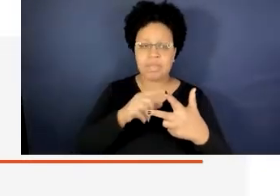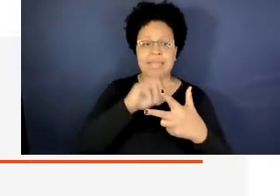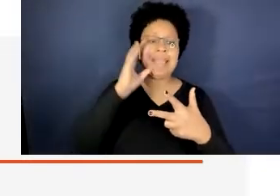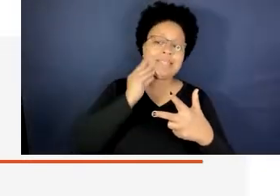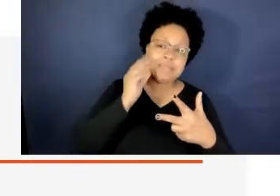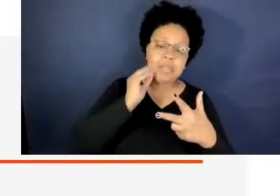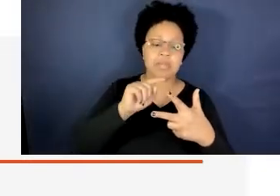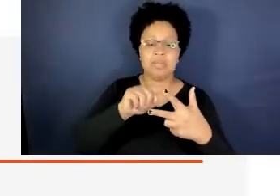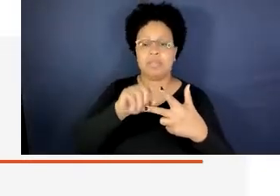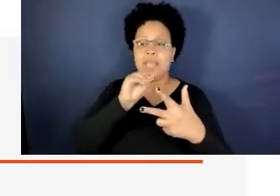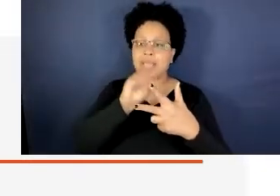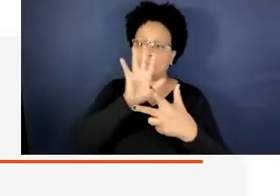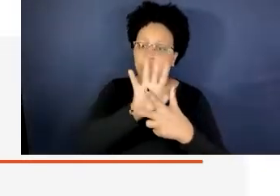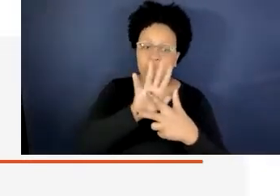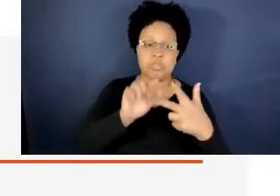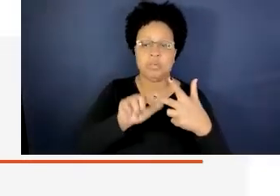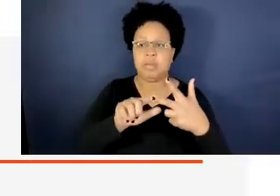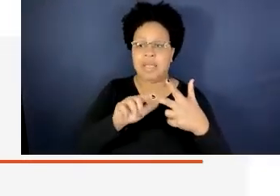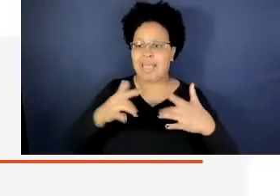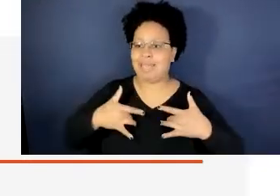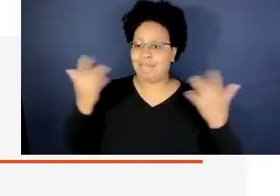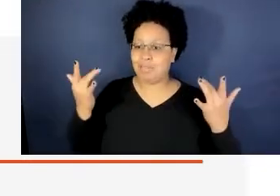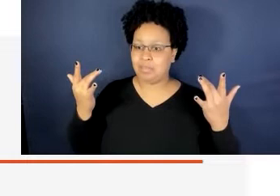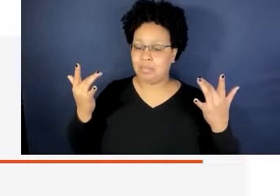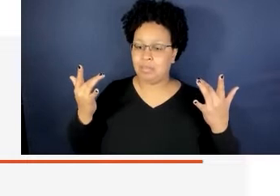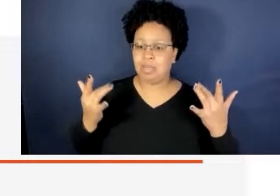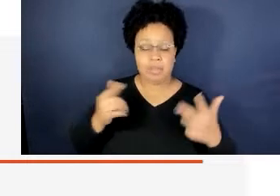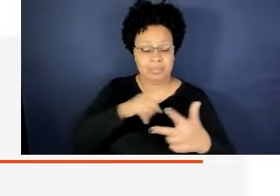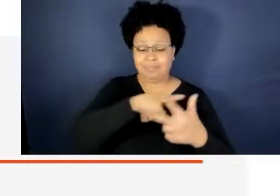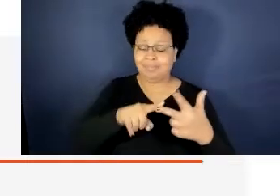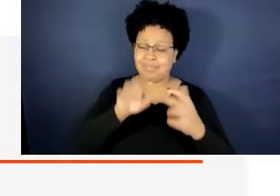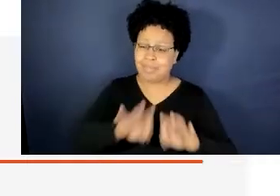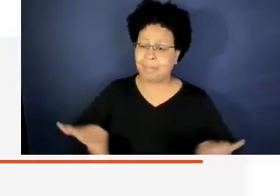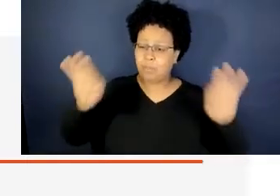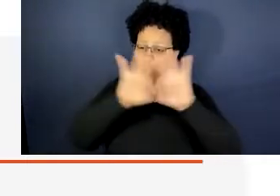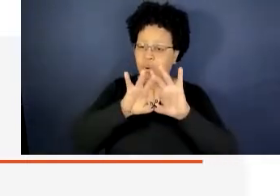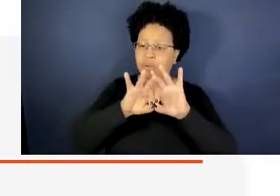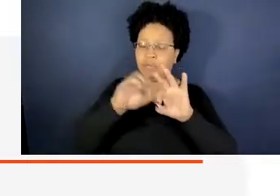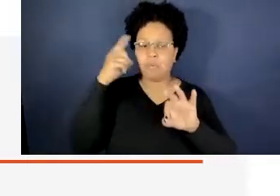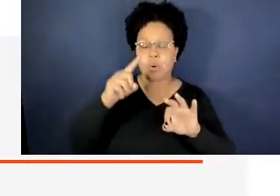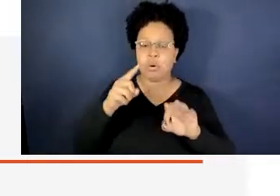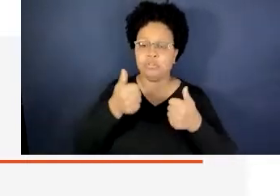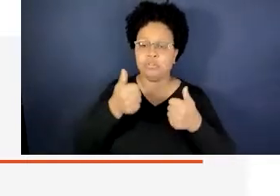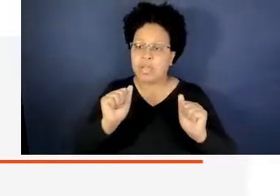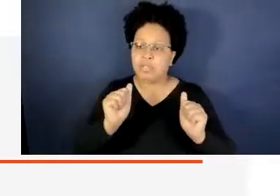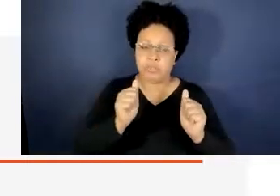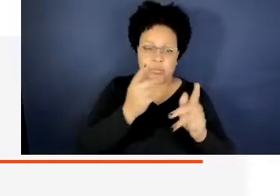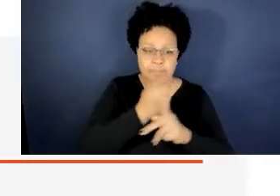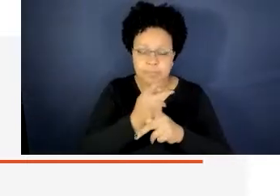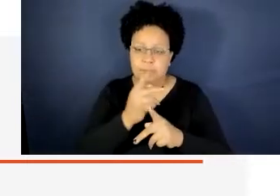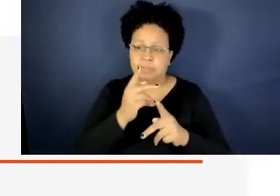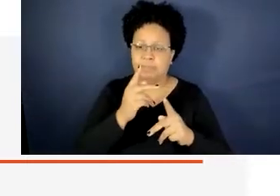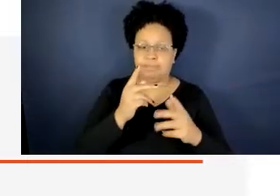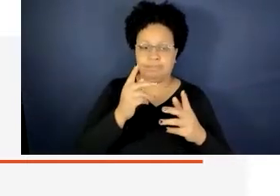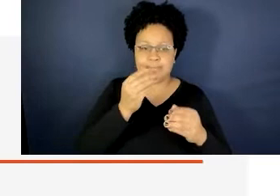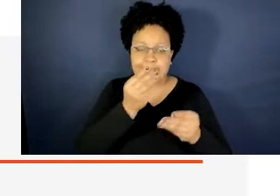All these things are very important, ladies and gentlemen, when it comes to addressing trauma. Trauma is an experience